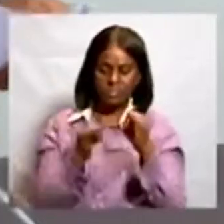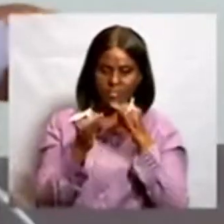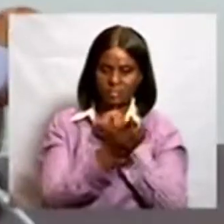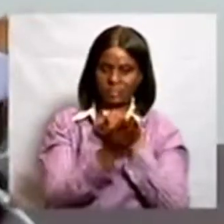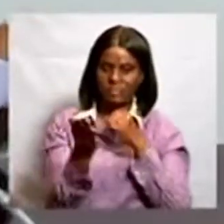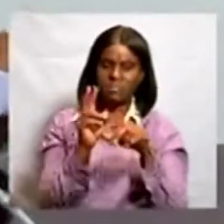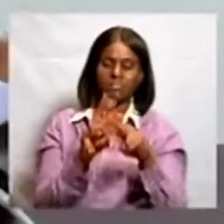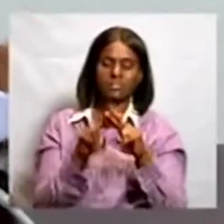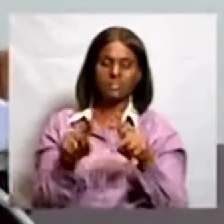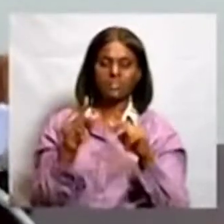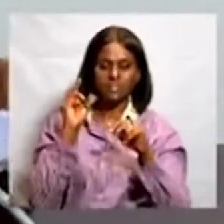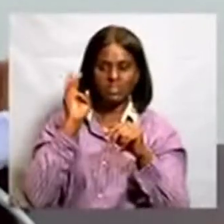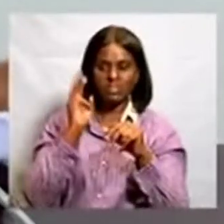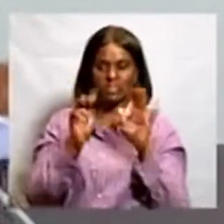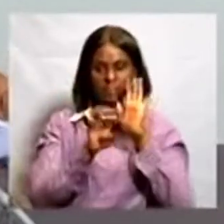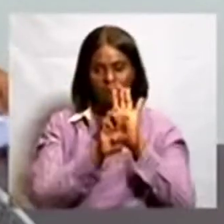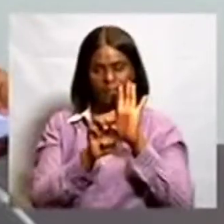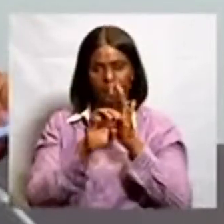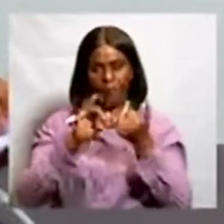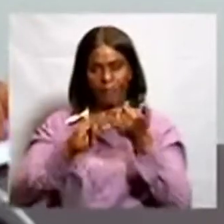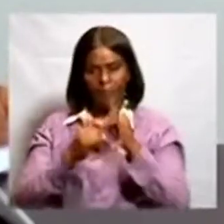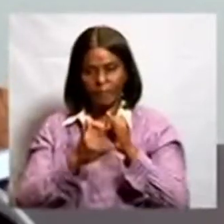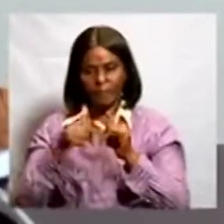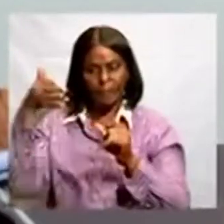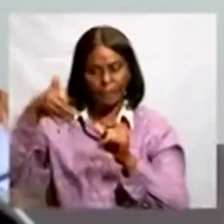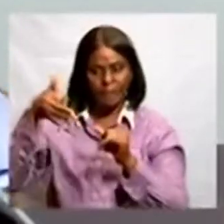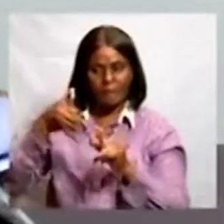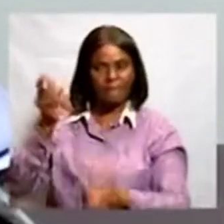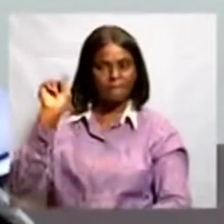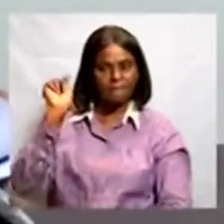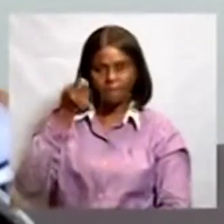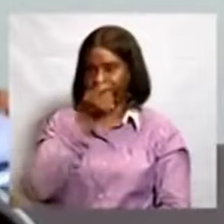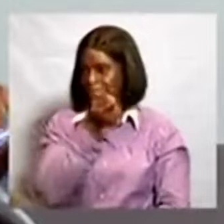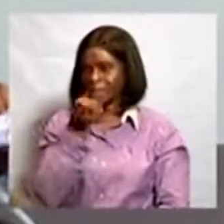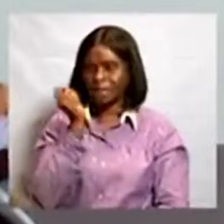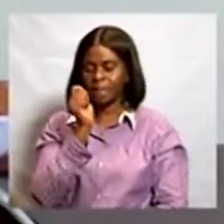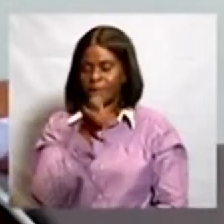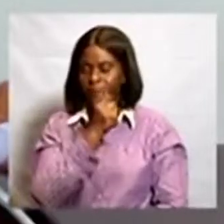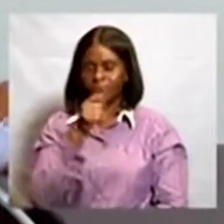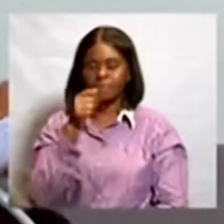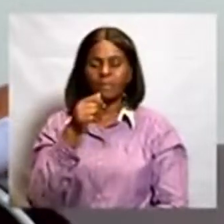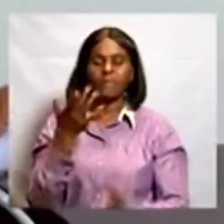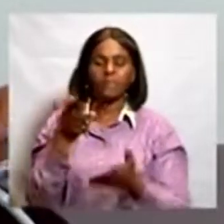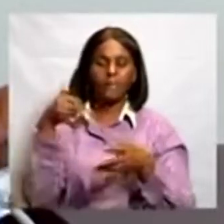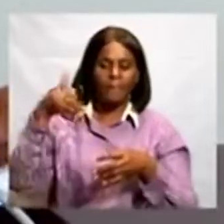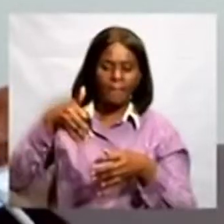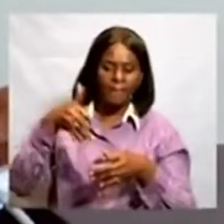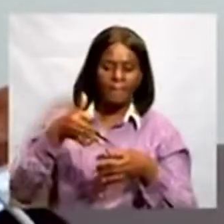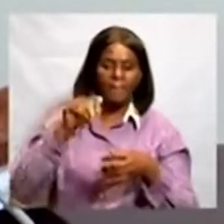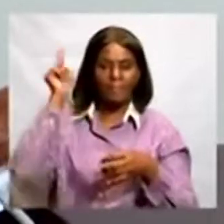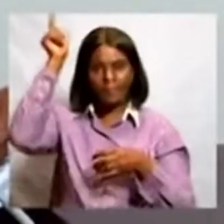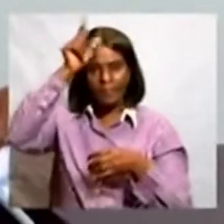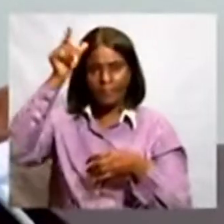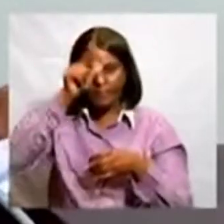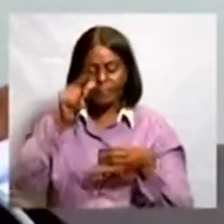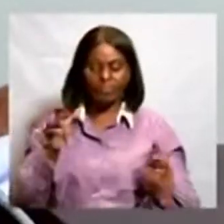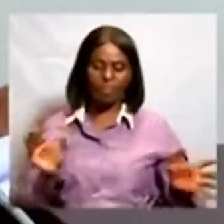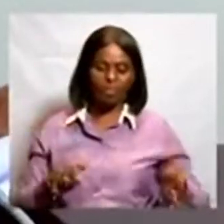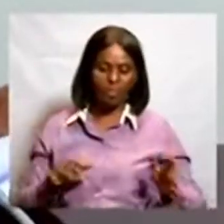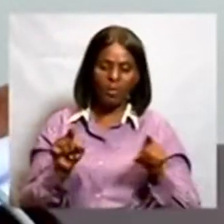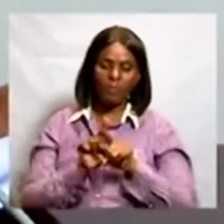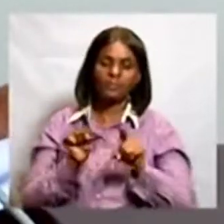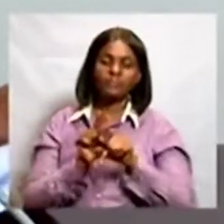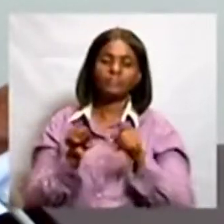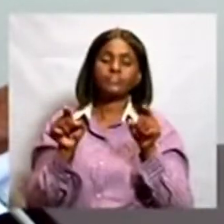Chair, the example is South Africa, Namibia, Kenya, Botswana, Eswatini, Lesotho are also going through that